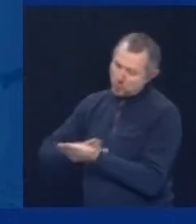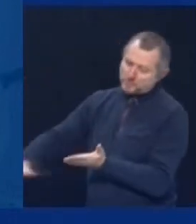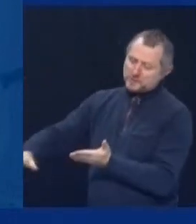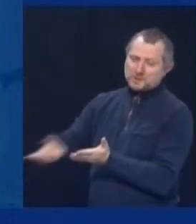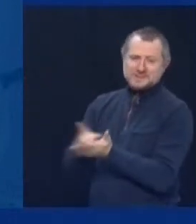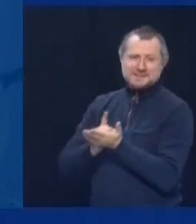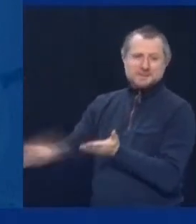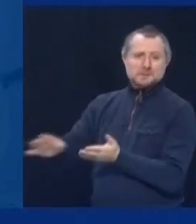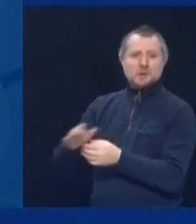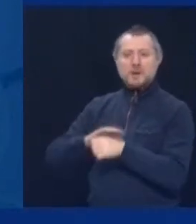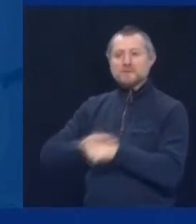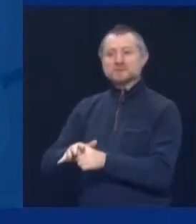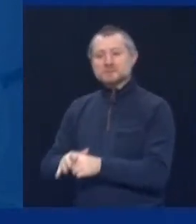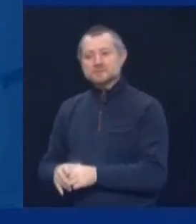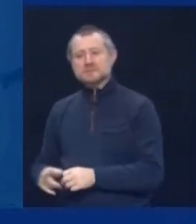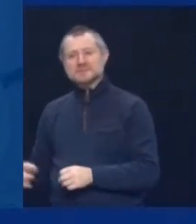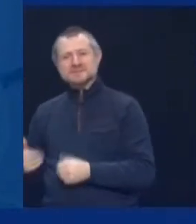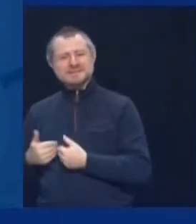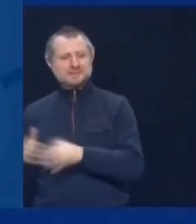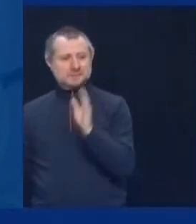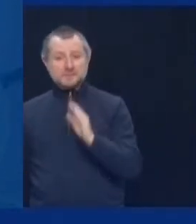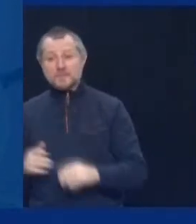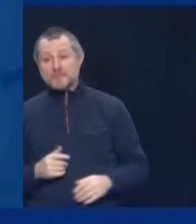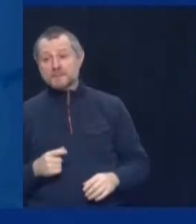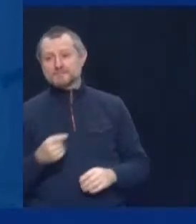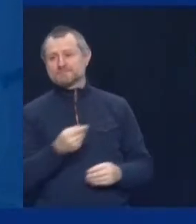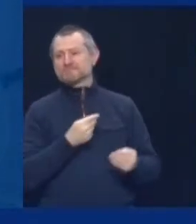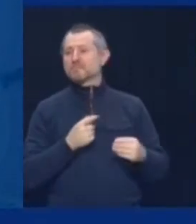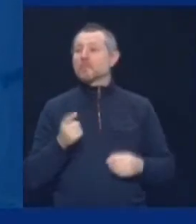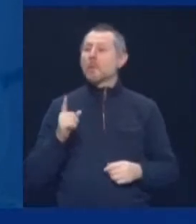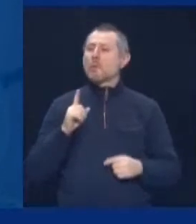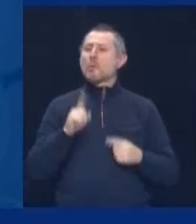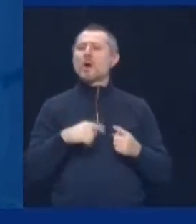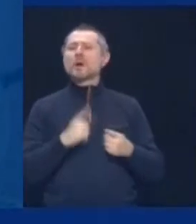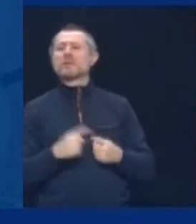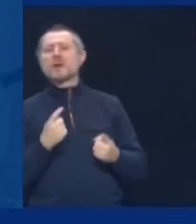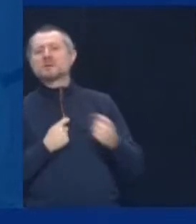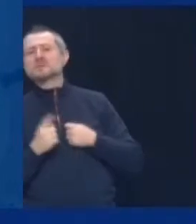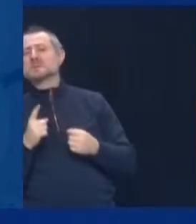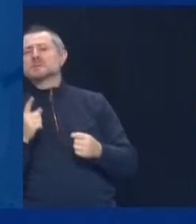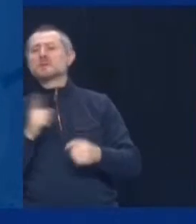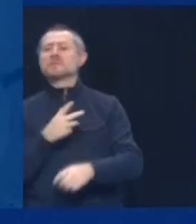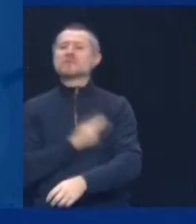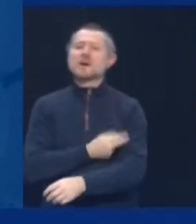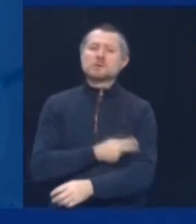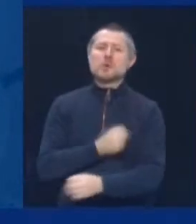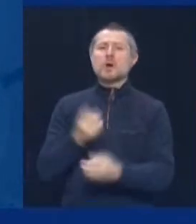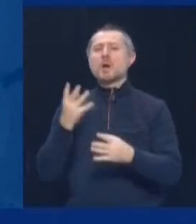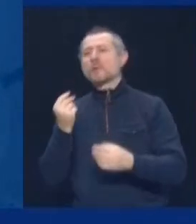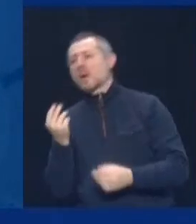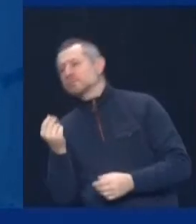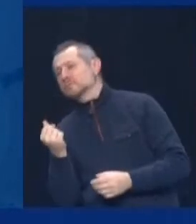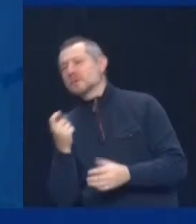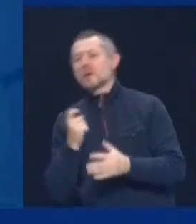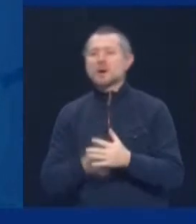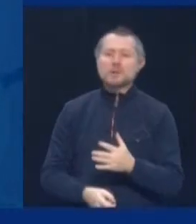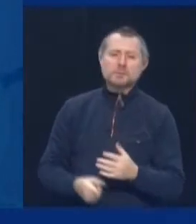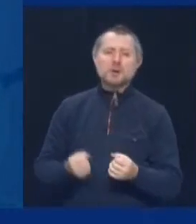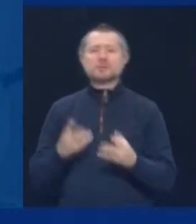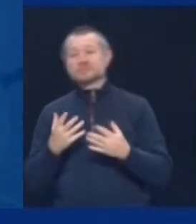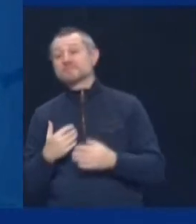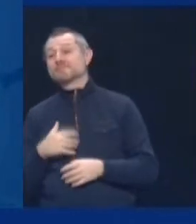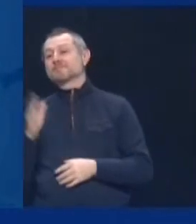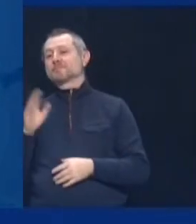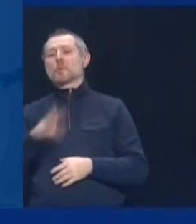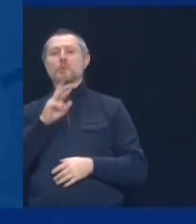So people have questions. When can I get a vaccine? How much will it cost? What comes next? We have a website